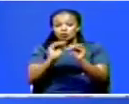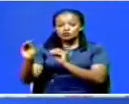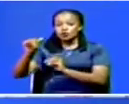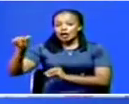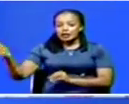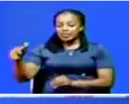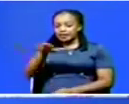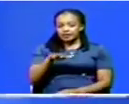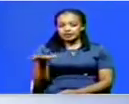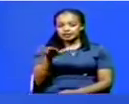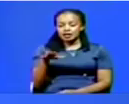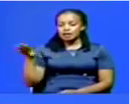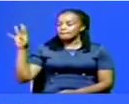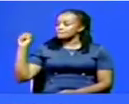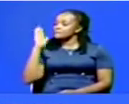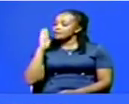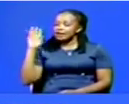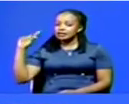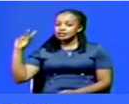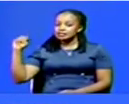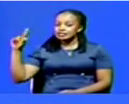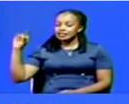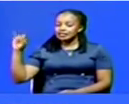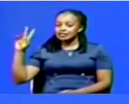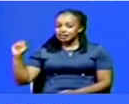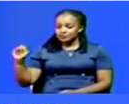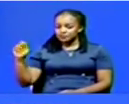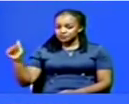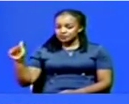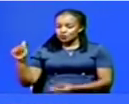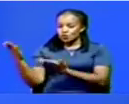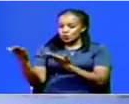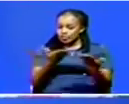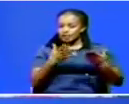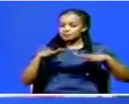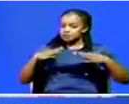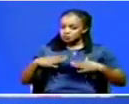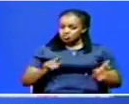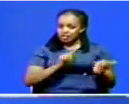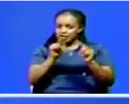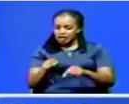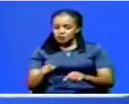waje, tunawaalika, waje na adabu na taadhima,